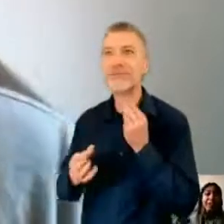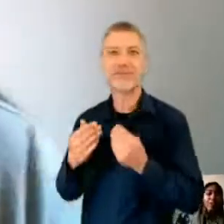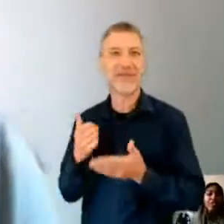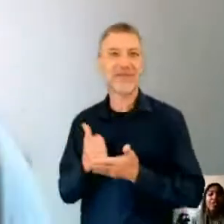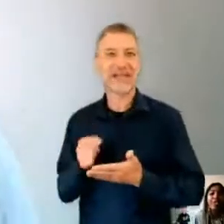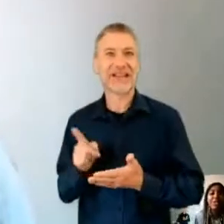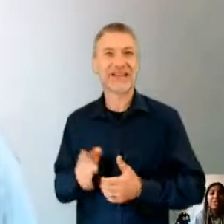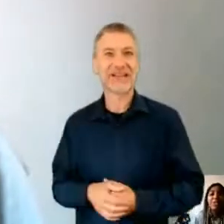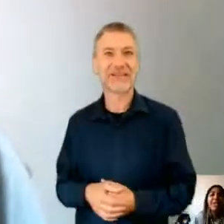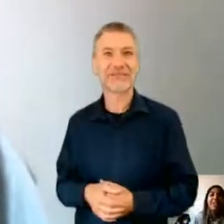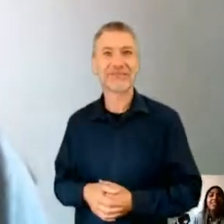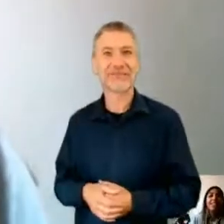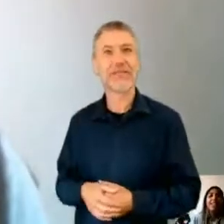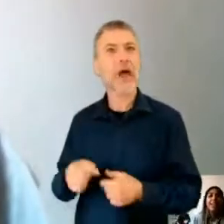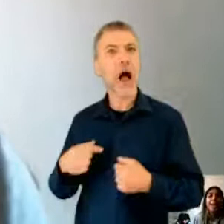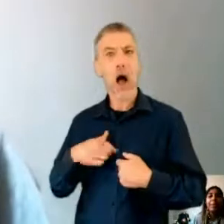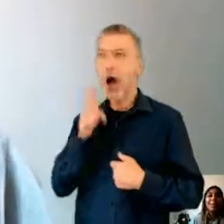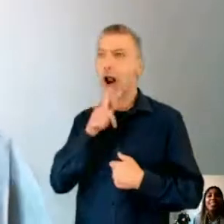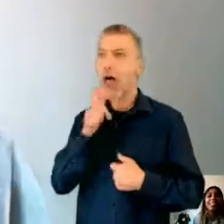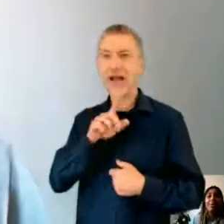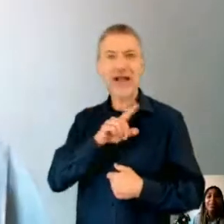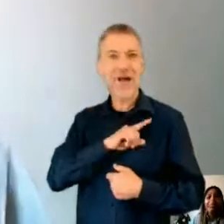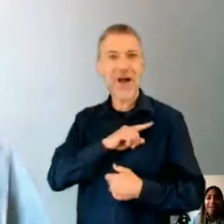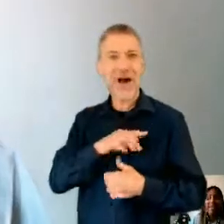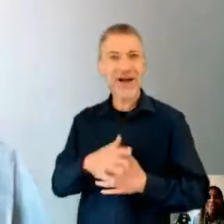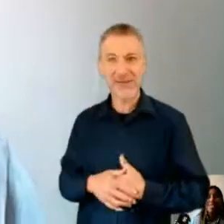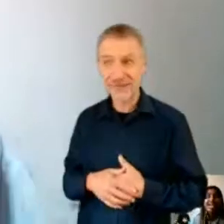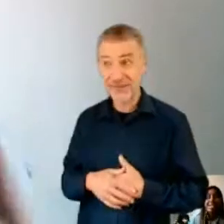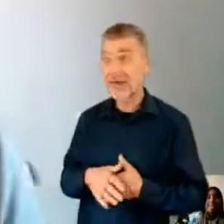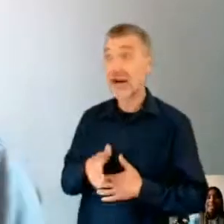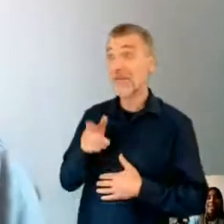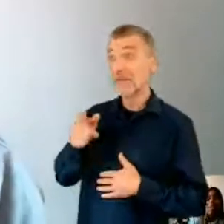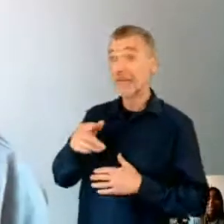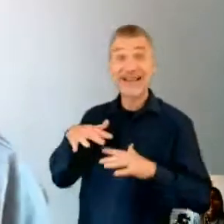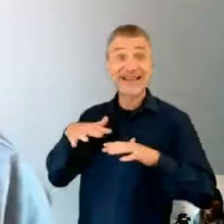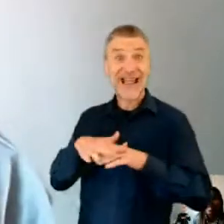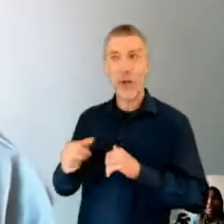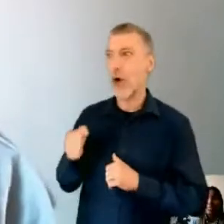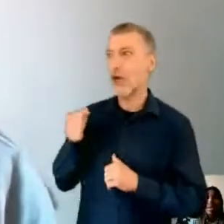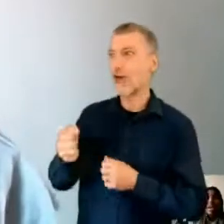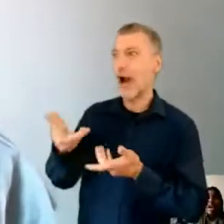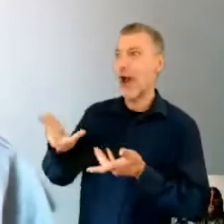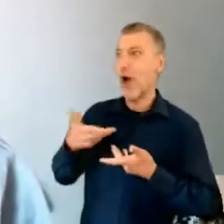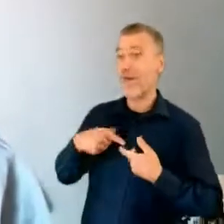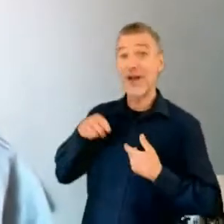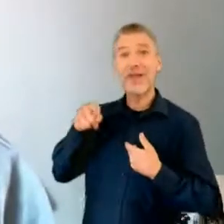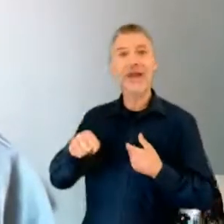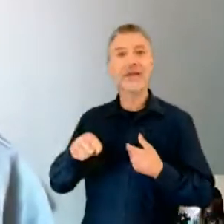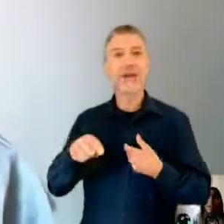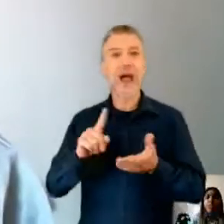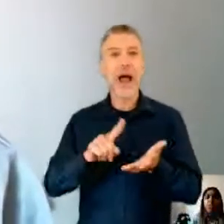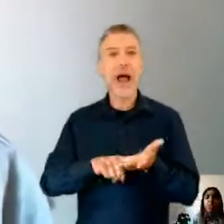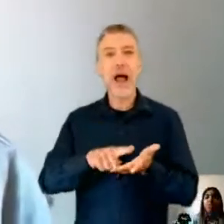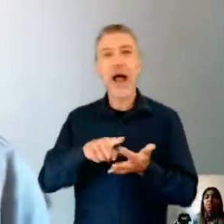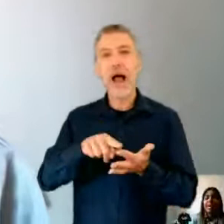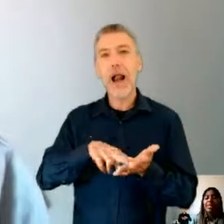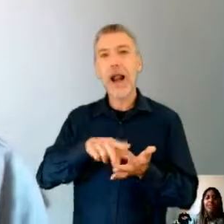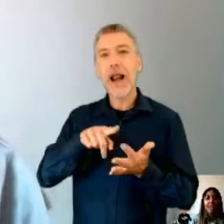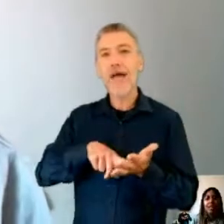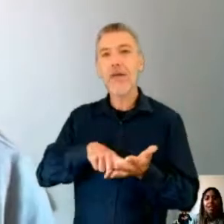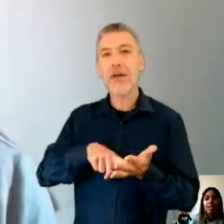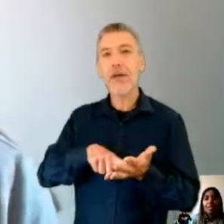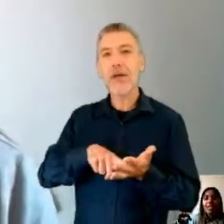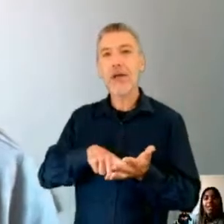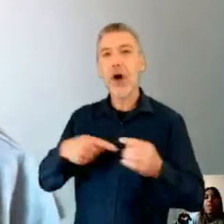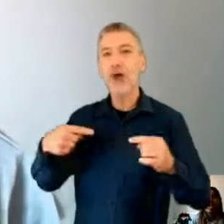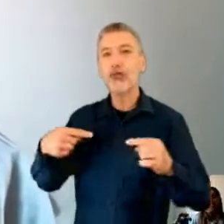very fortunate to get a place at Network Rail. So like I said, I'm in the level crossings team, and this team just works towards creating safer